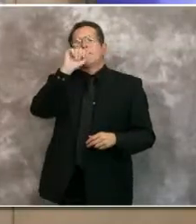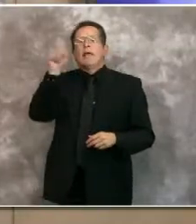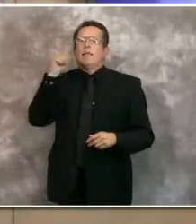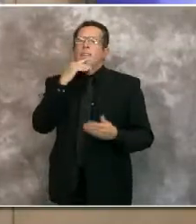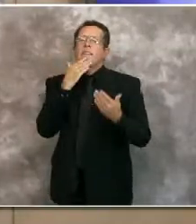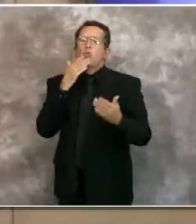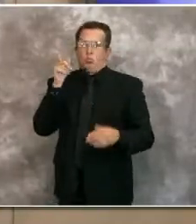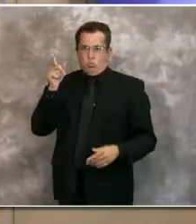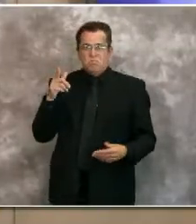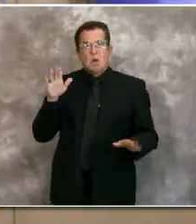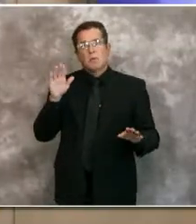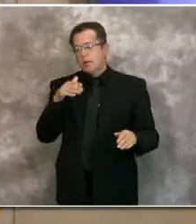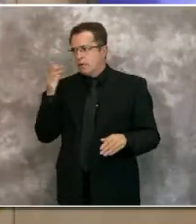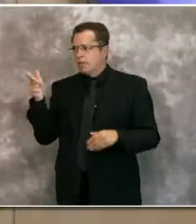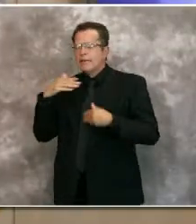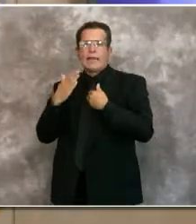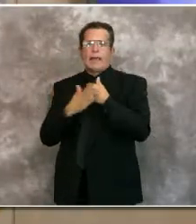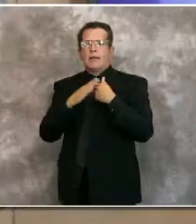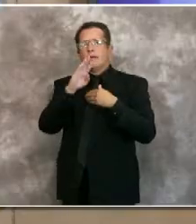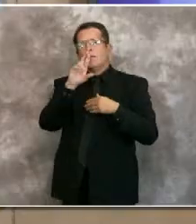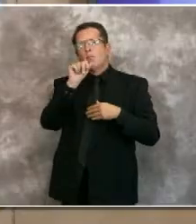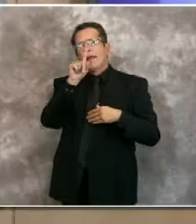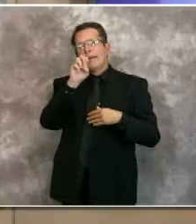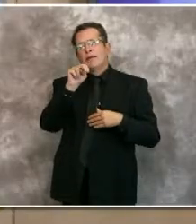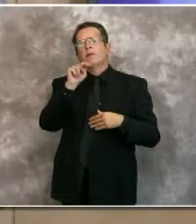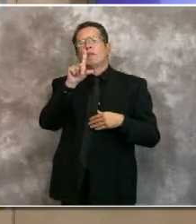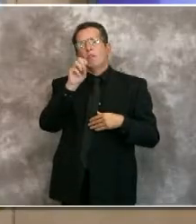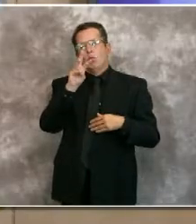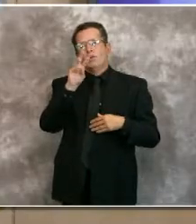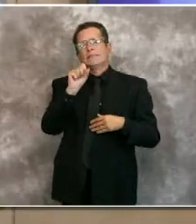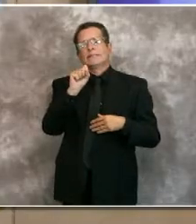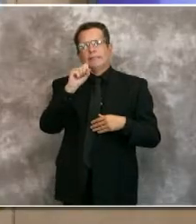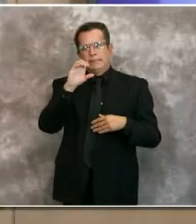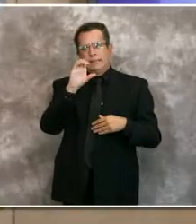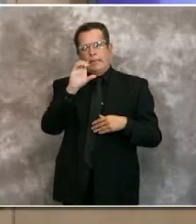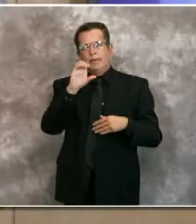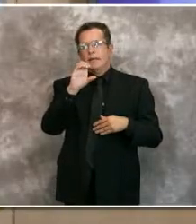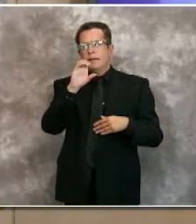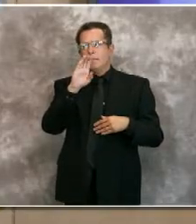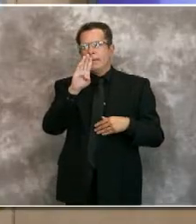Okay, next question. Brandon Lewis with CBS 8, please state your question.